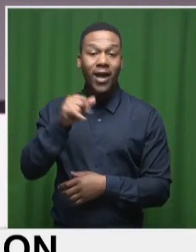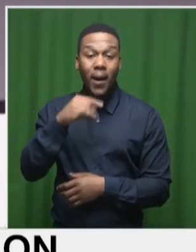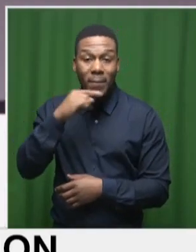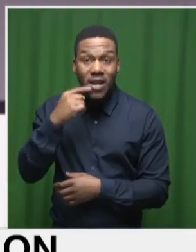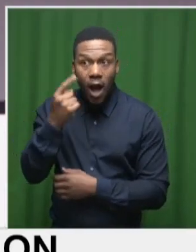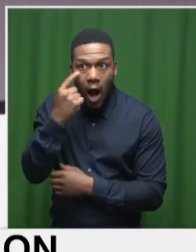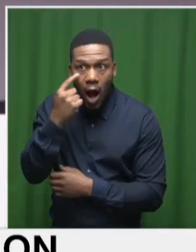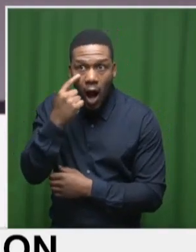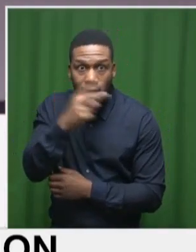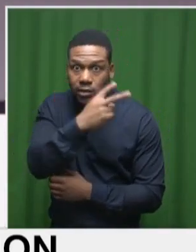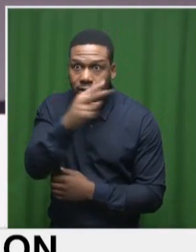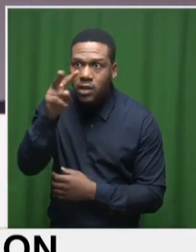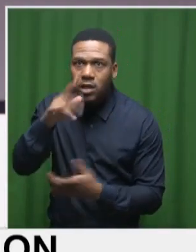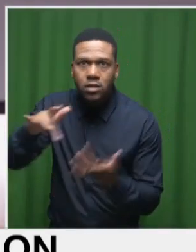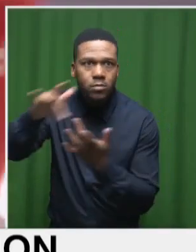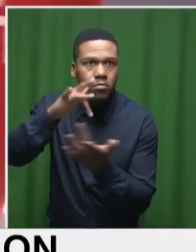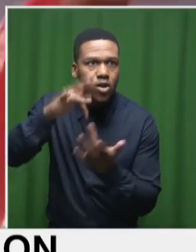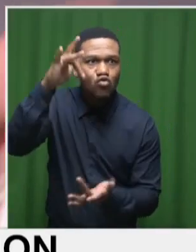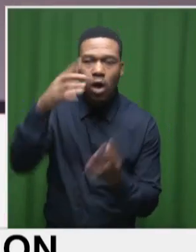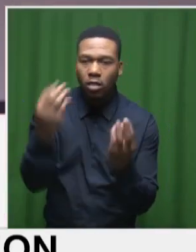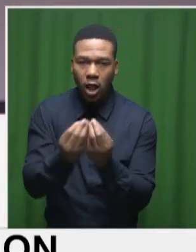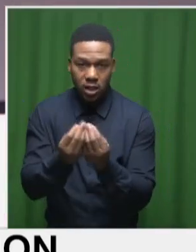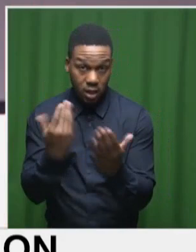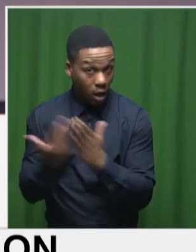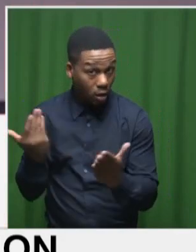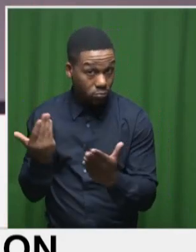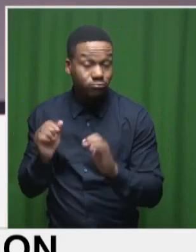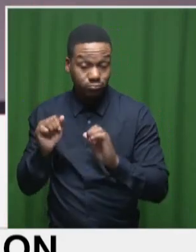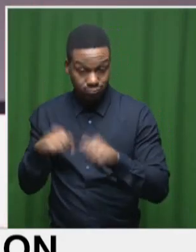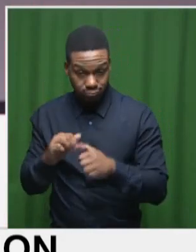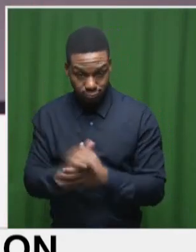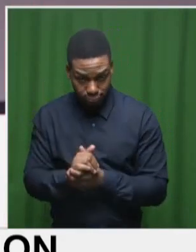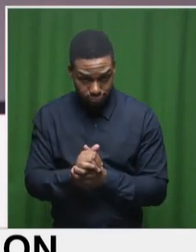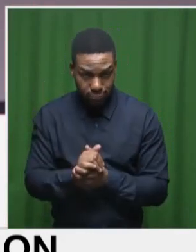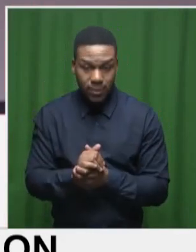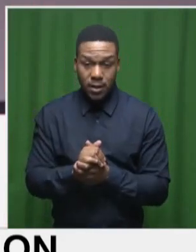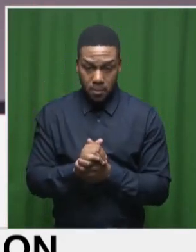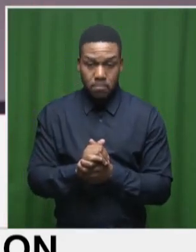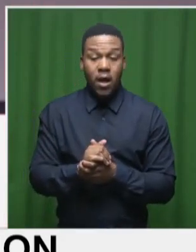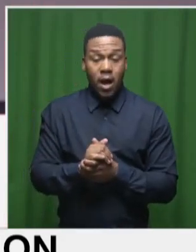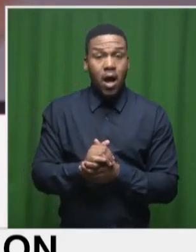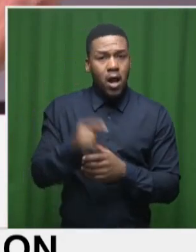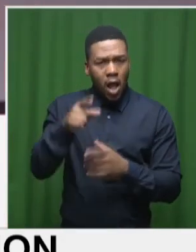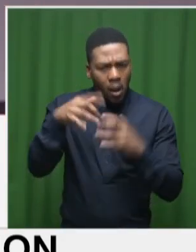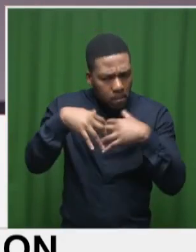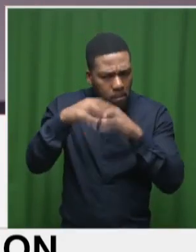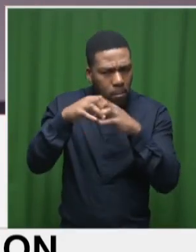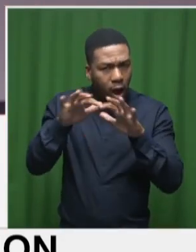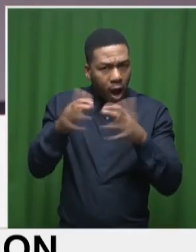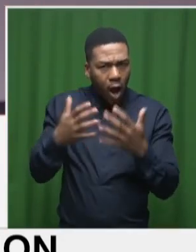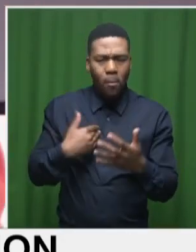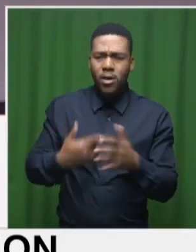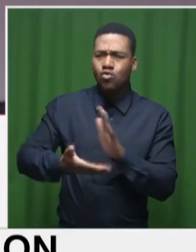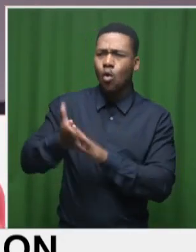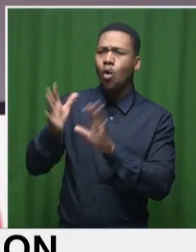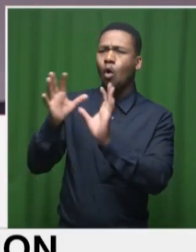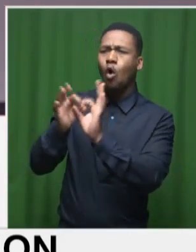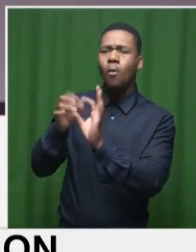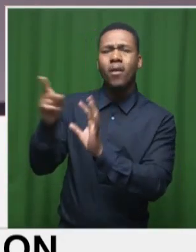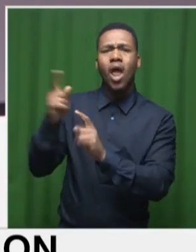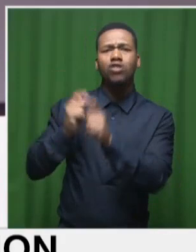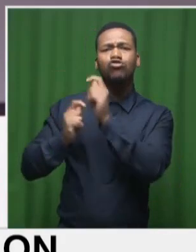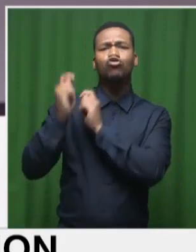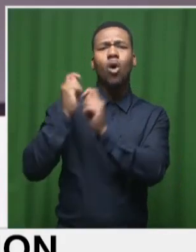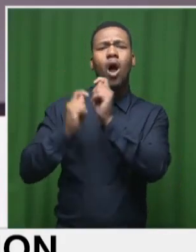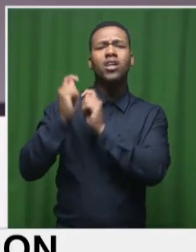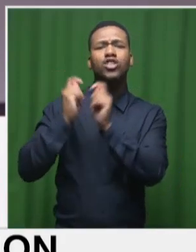things, and how that even came about was I was back home and we went to like a traditional ceremony, and one of the elders said it.